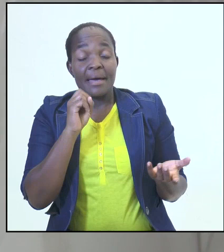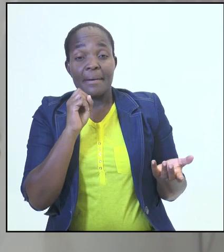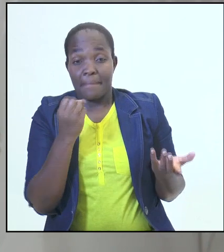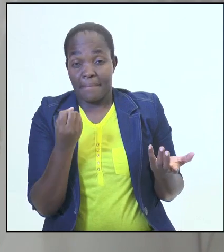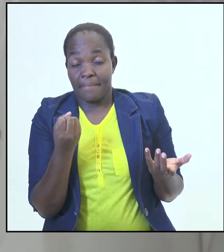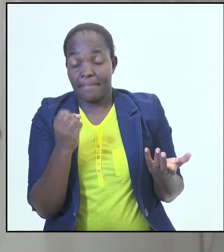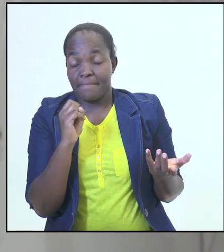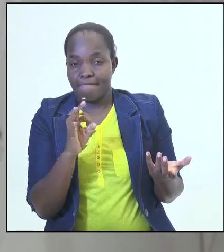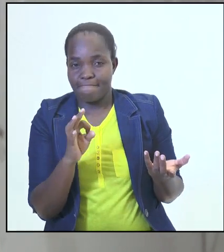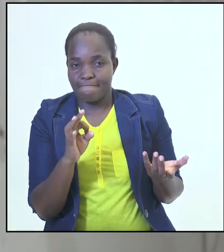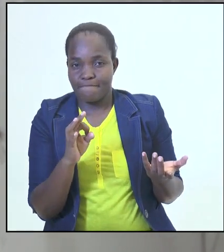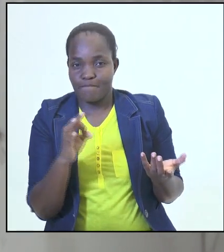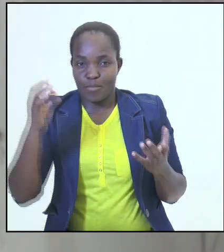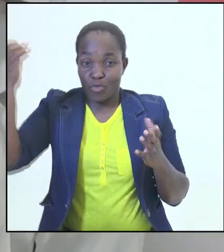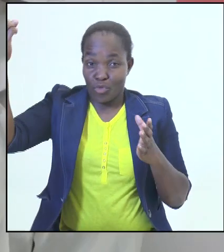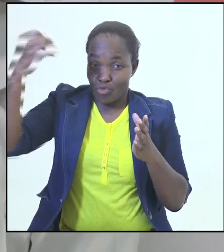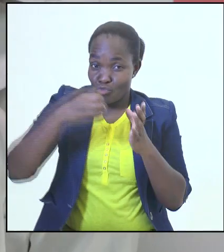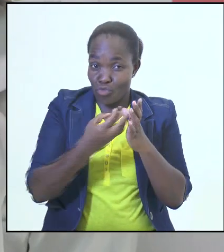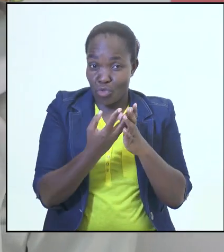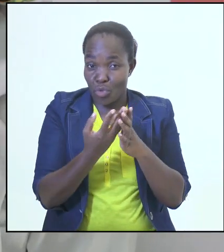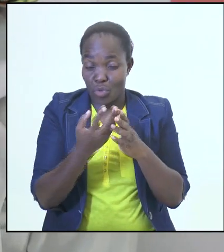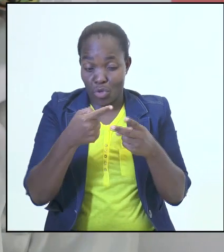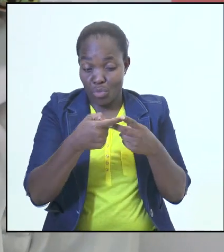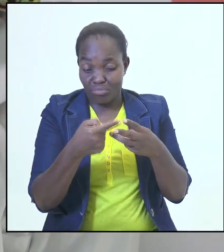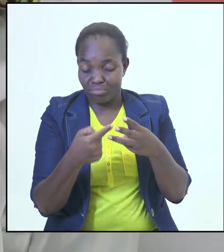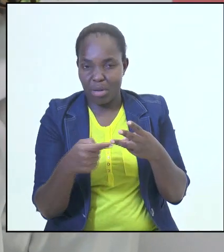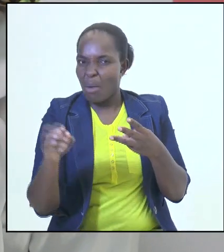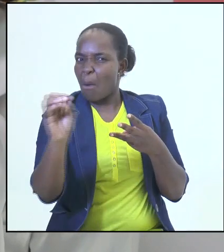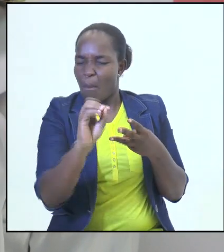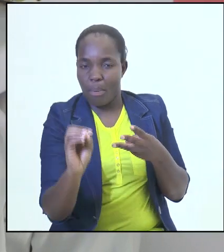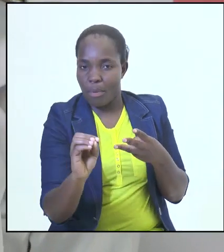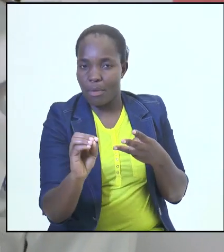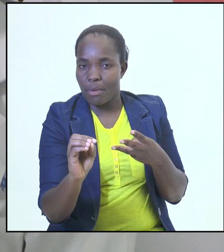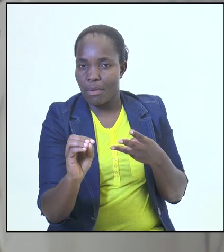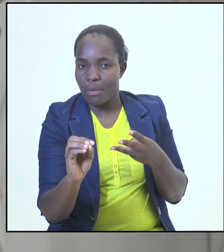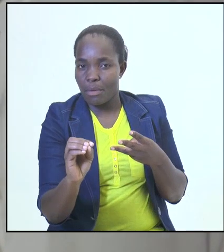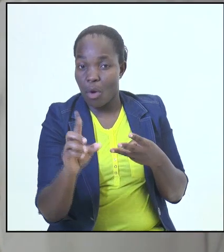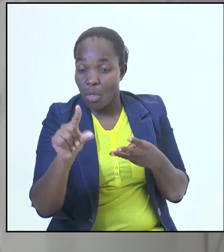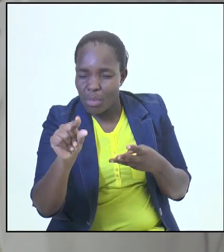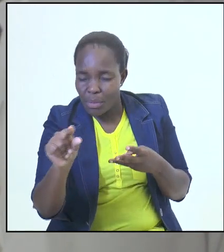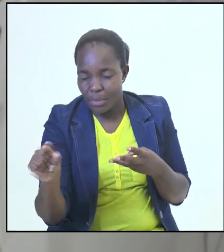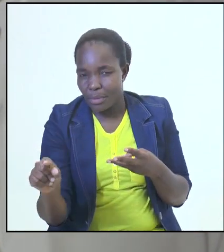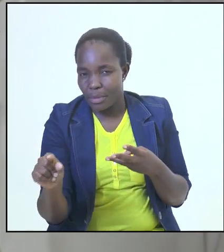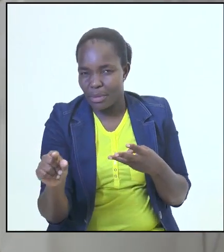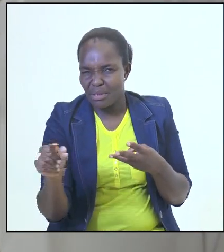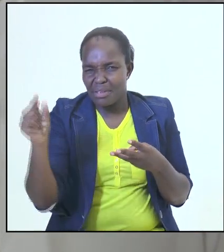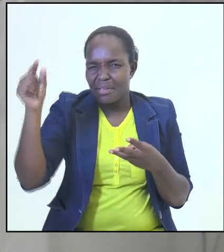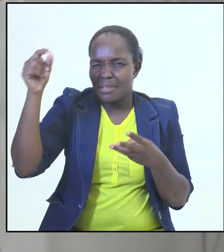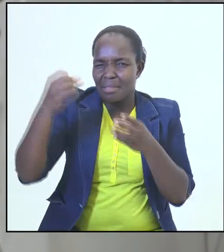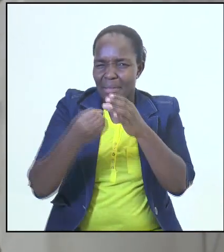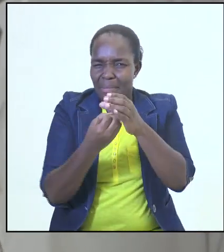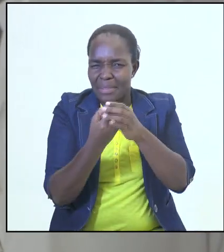for photosynthesis are not met, if those factors are not present or are limited, the plant might still try